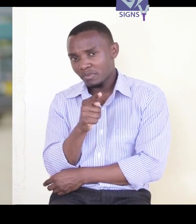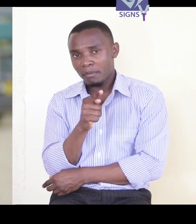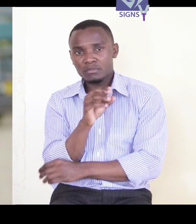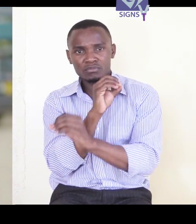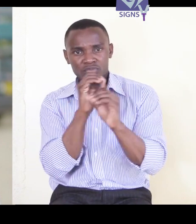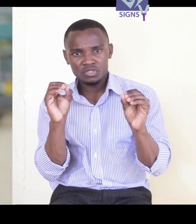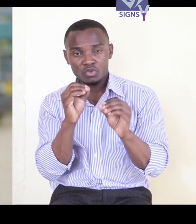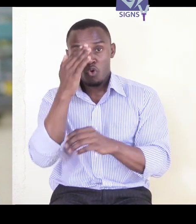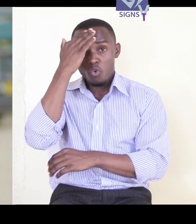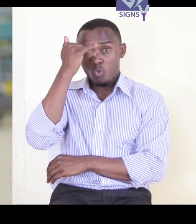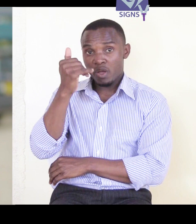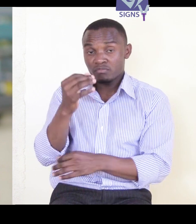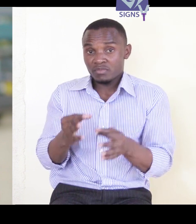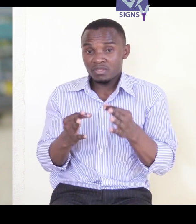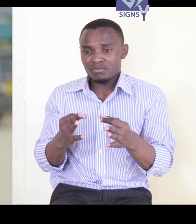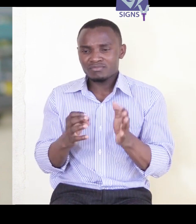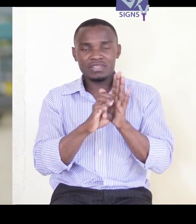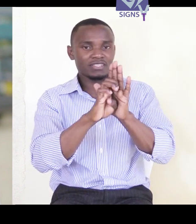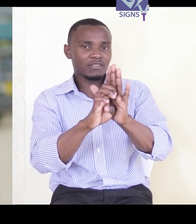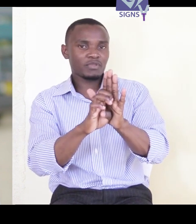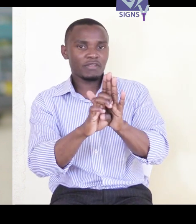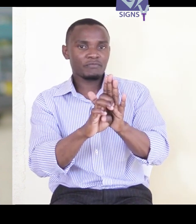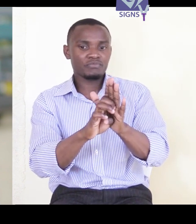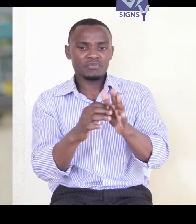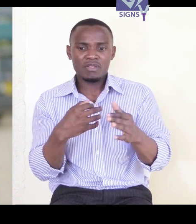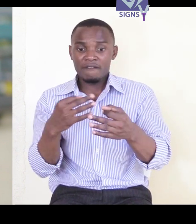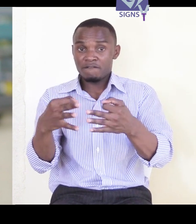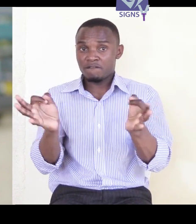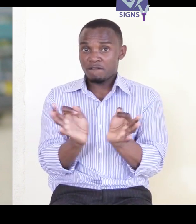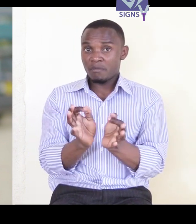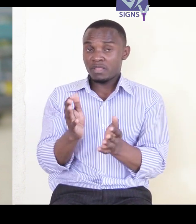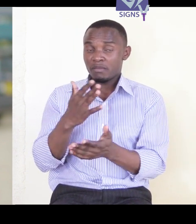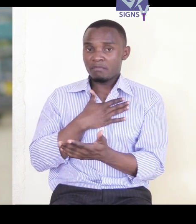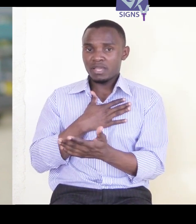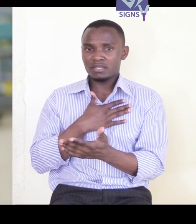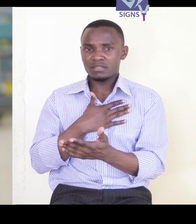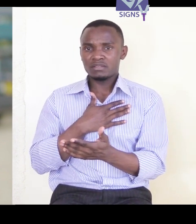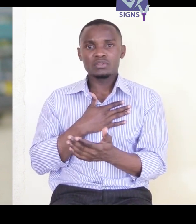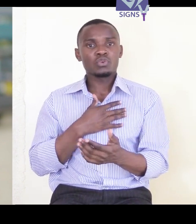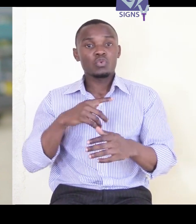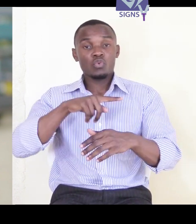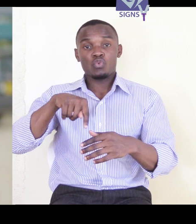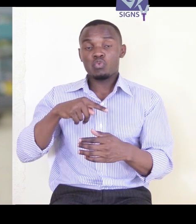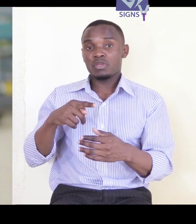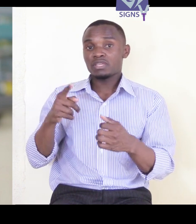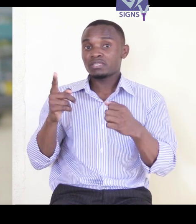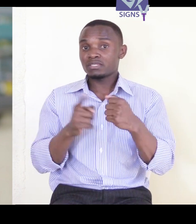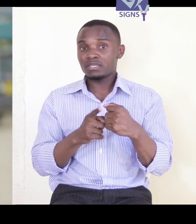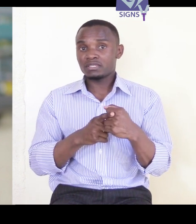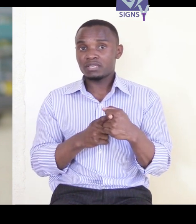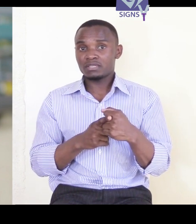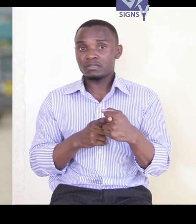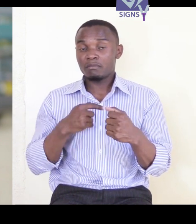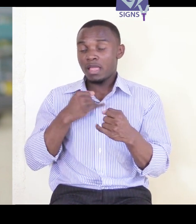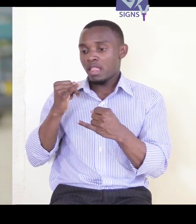to school. Let's not be embarrassed of them, because if I give an example with my family, a family of